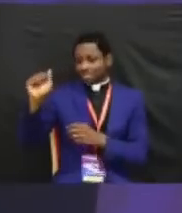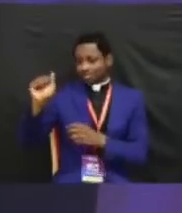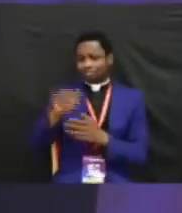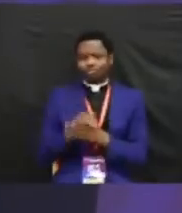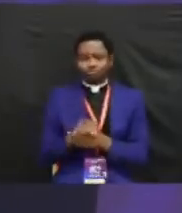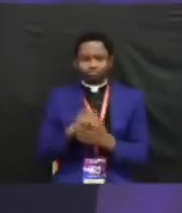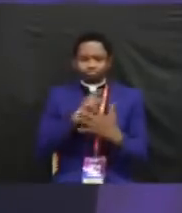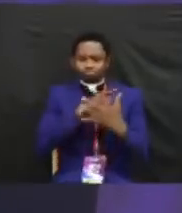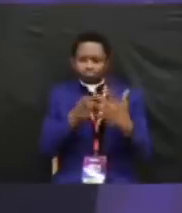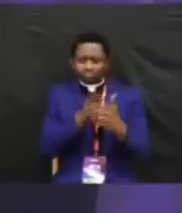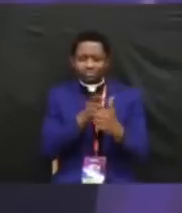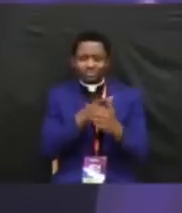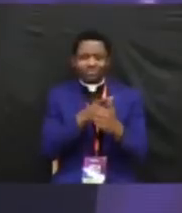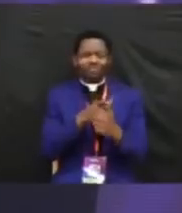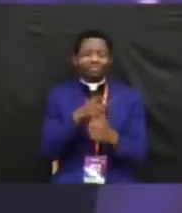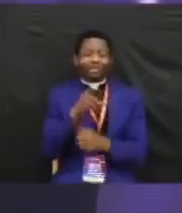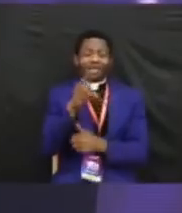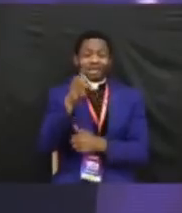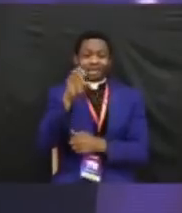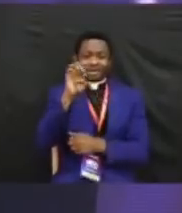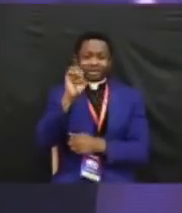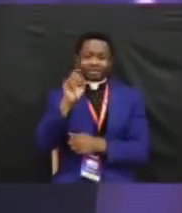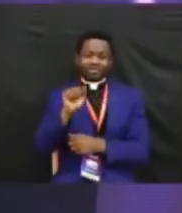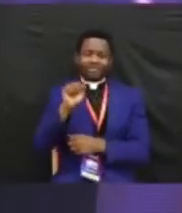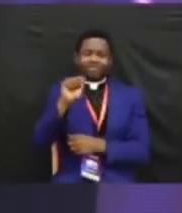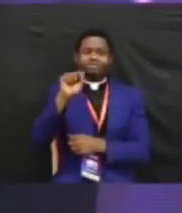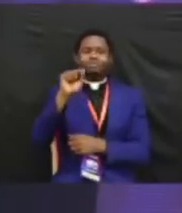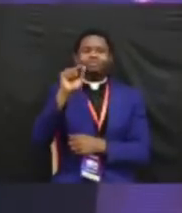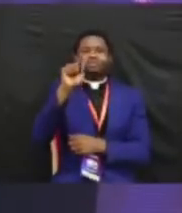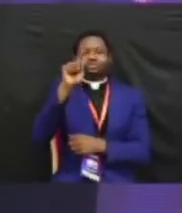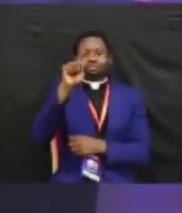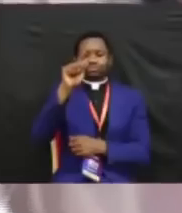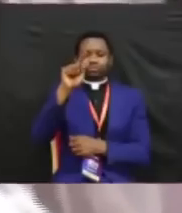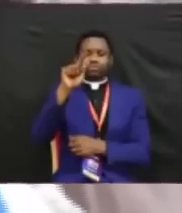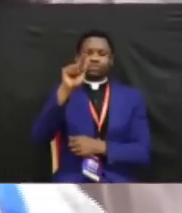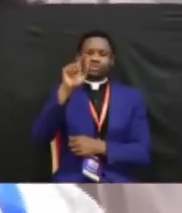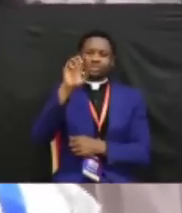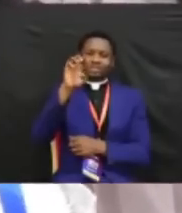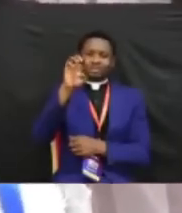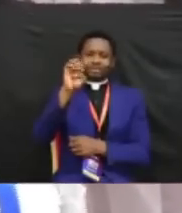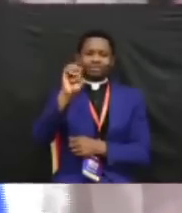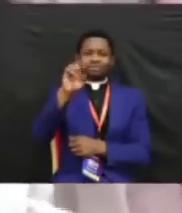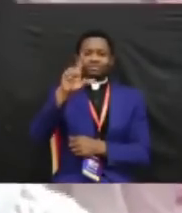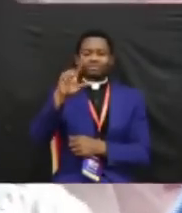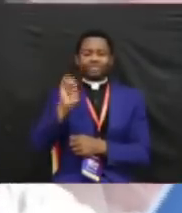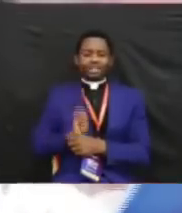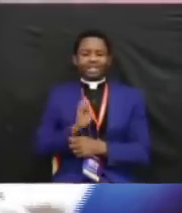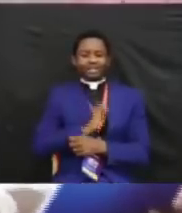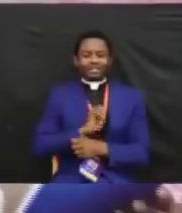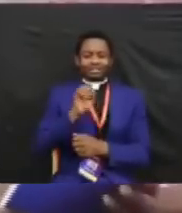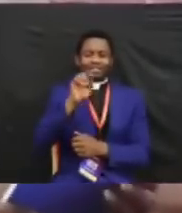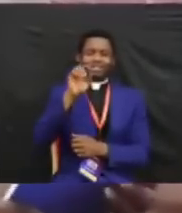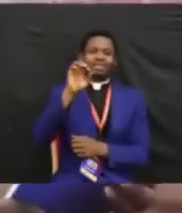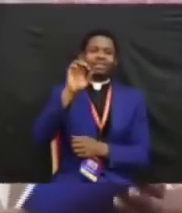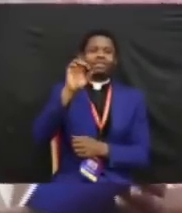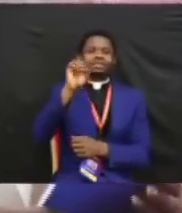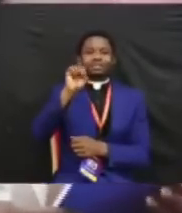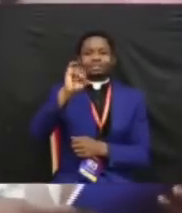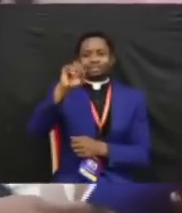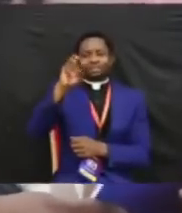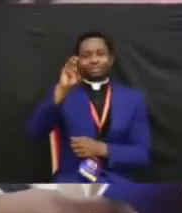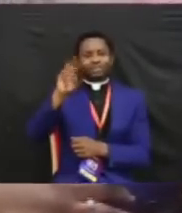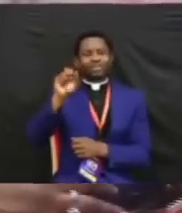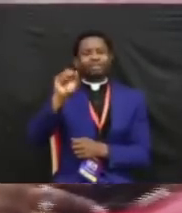Japon of Tishi Nongua area, elder Dr. Banana Amu Tobin of La area. Elder Prince Amoa of